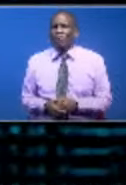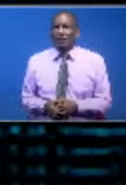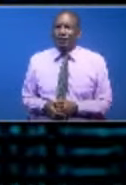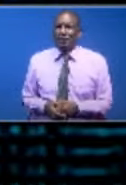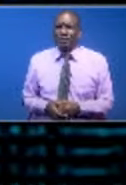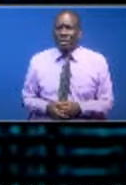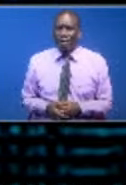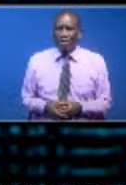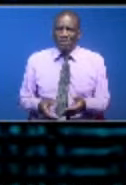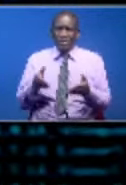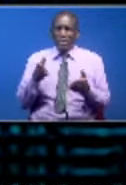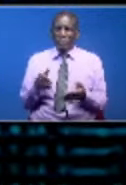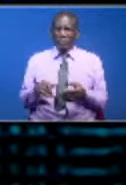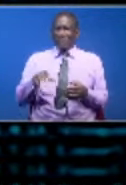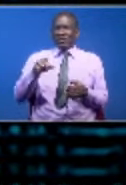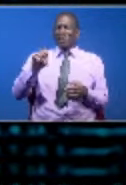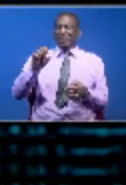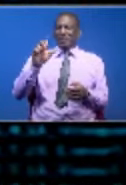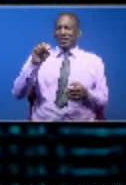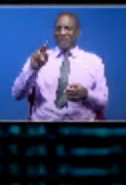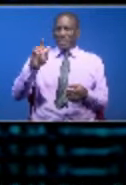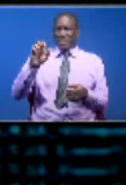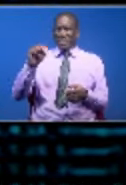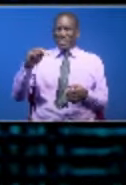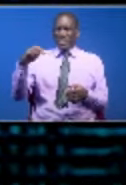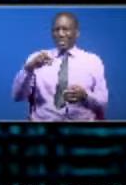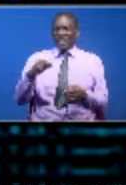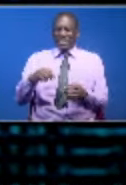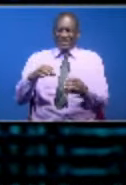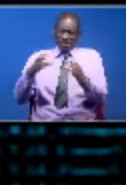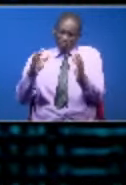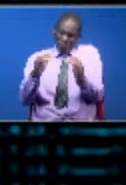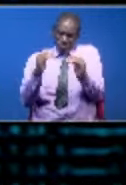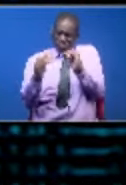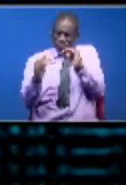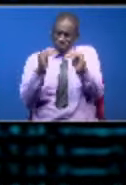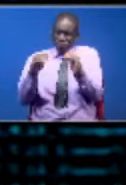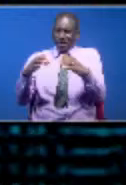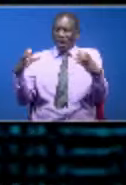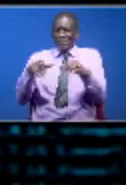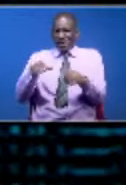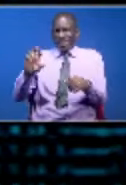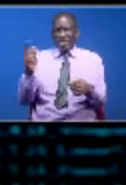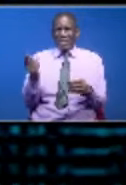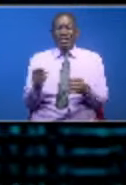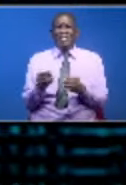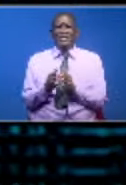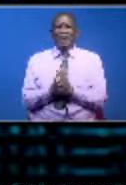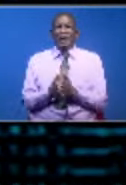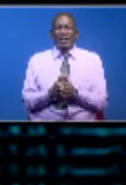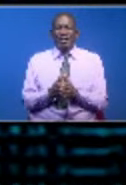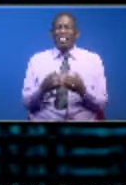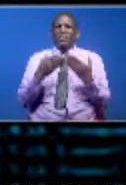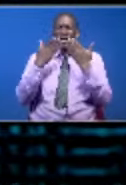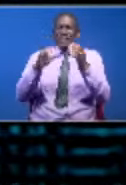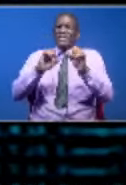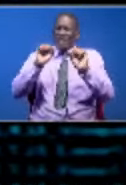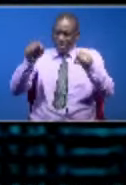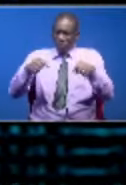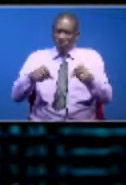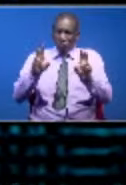At this stage, Sun King, I think I would consider them at a medium-sized company, at least in Kenya. And the answer is yes and no. Are there